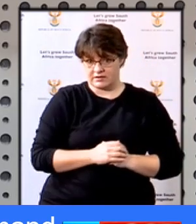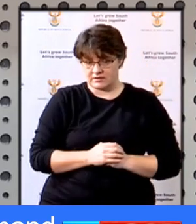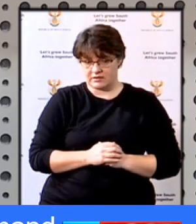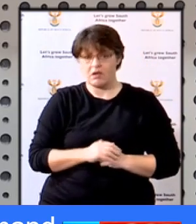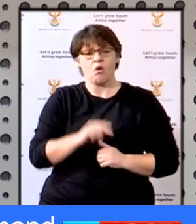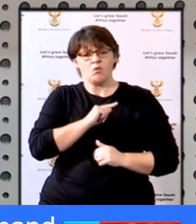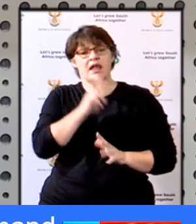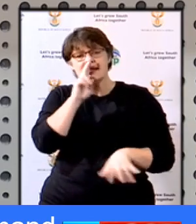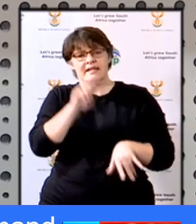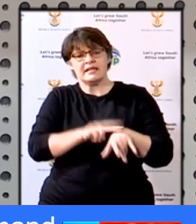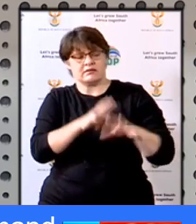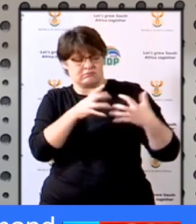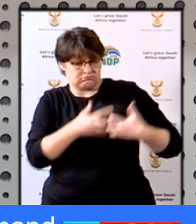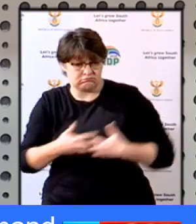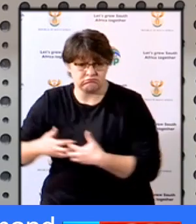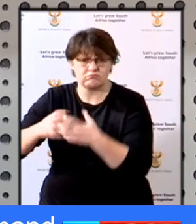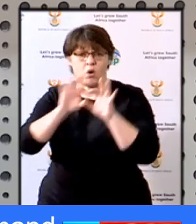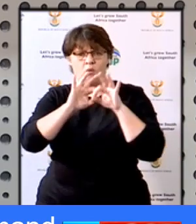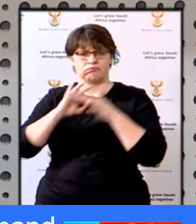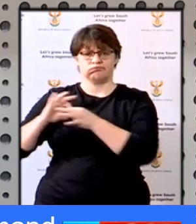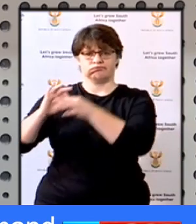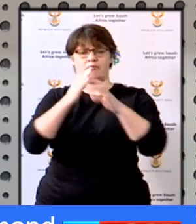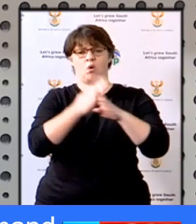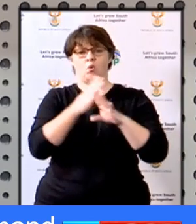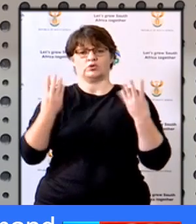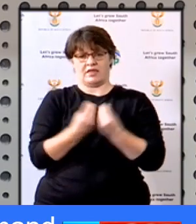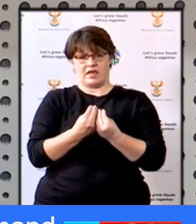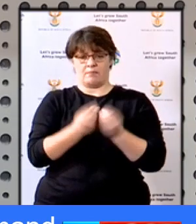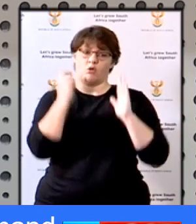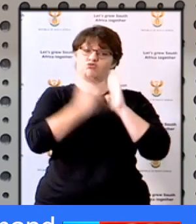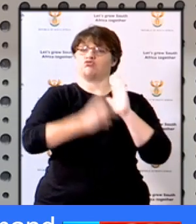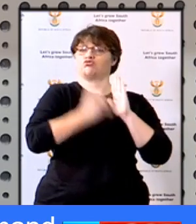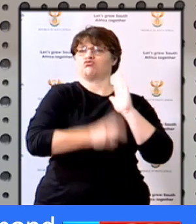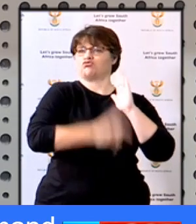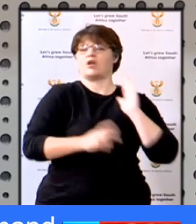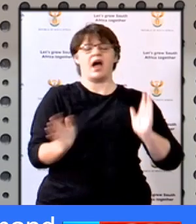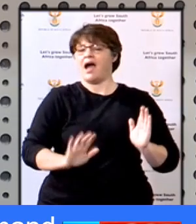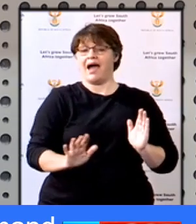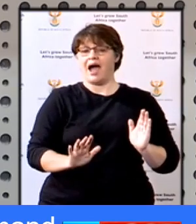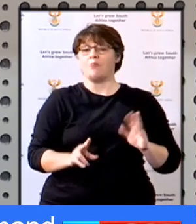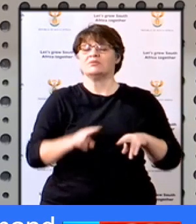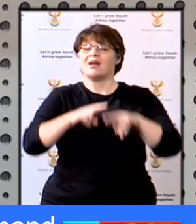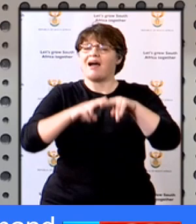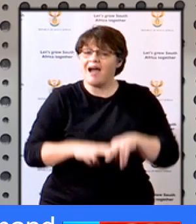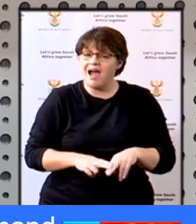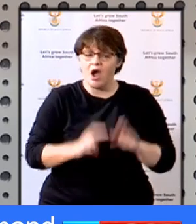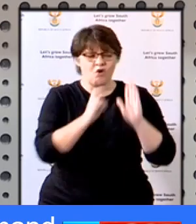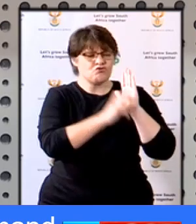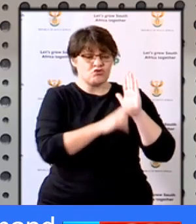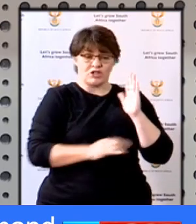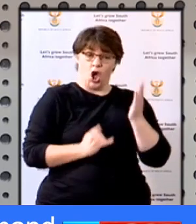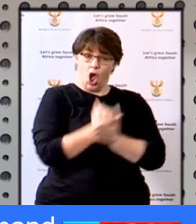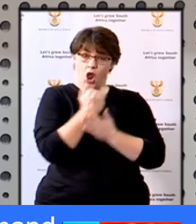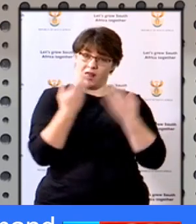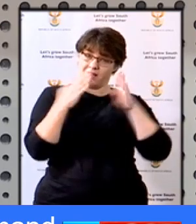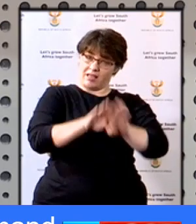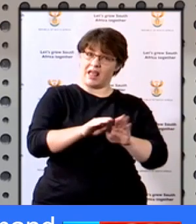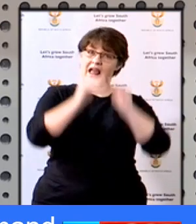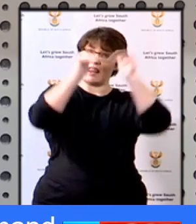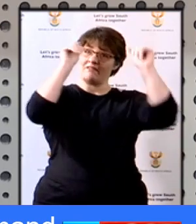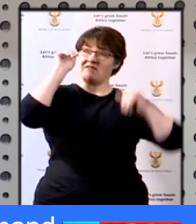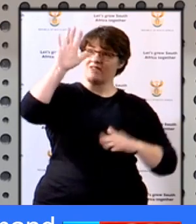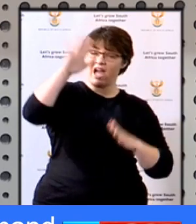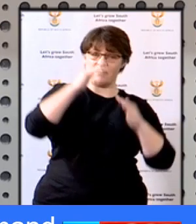greater collaboration. It's not going to be all down to regulations. We needed to rely on regulations in the early phases,